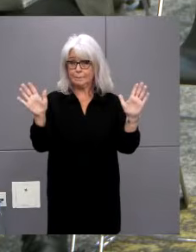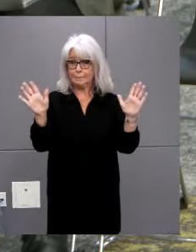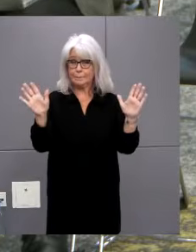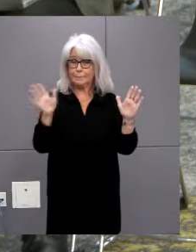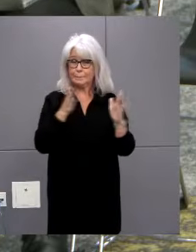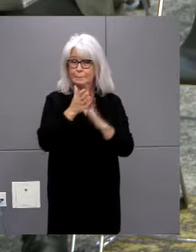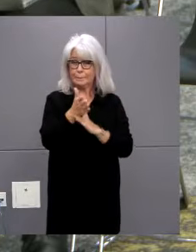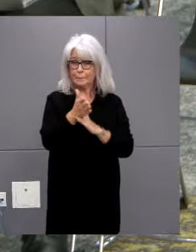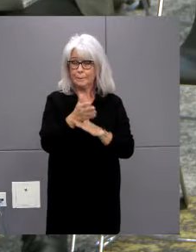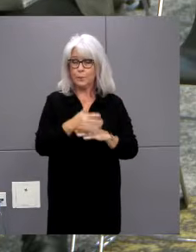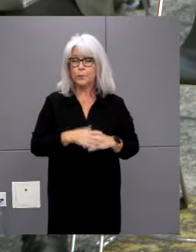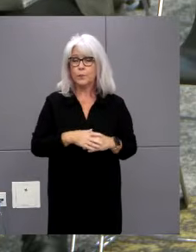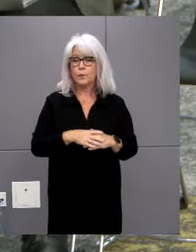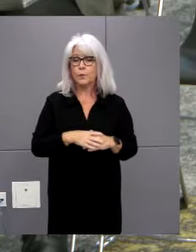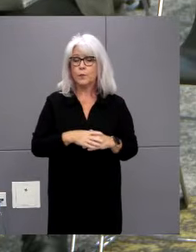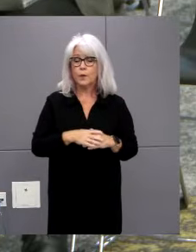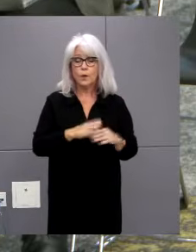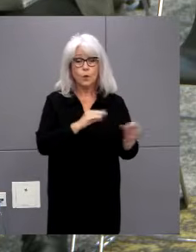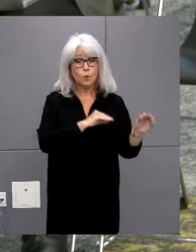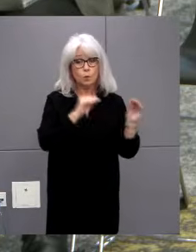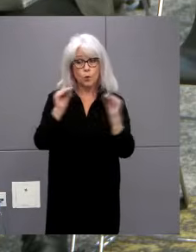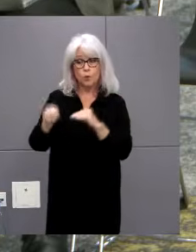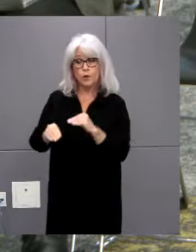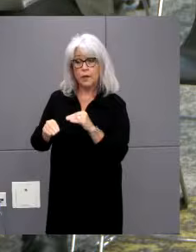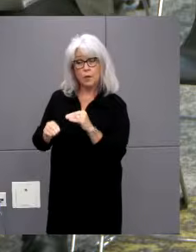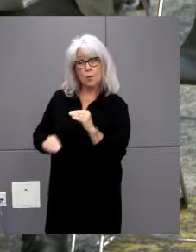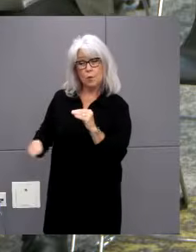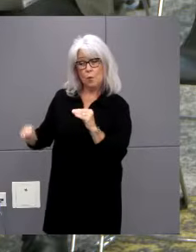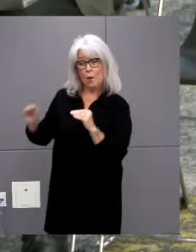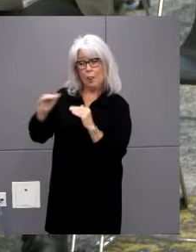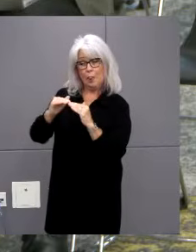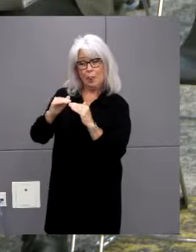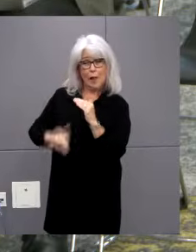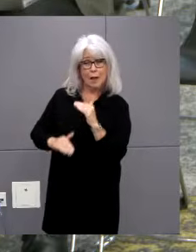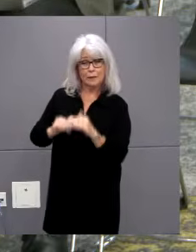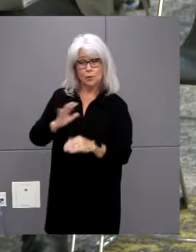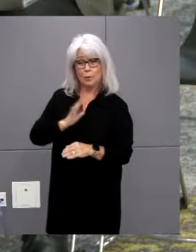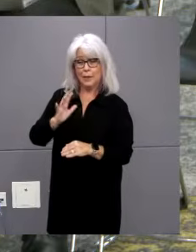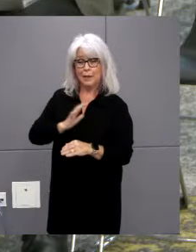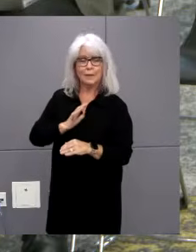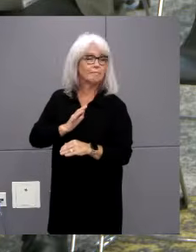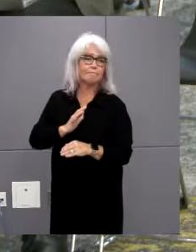informality now would not strengthen public confidence.